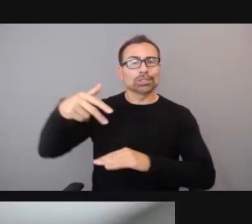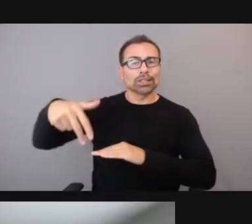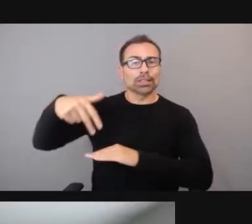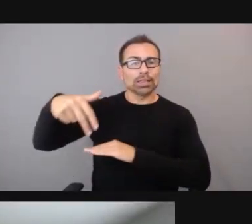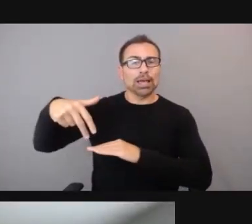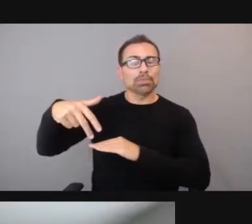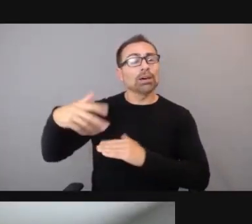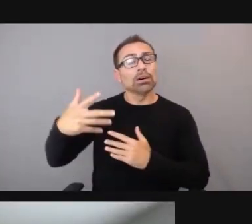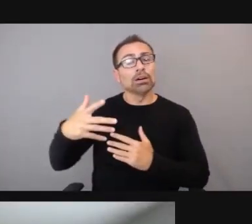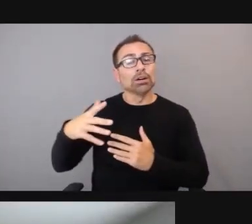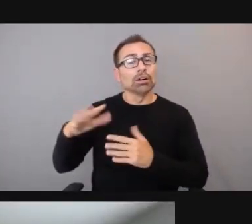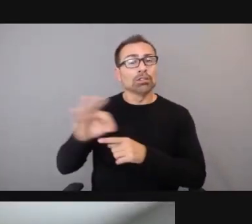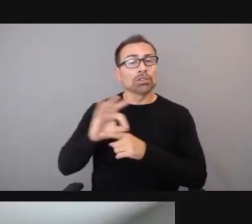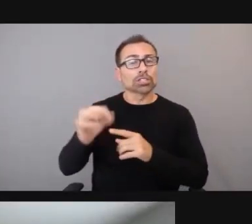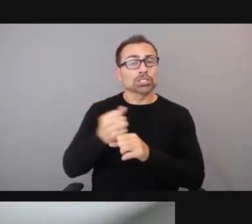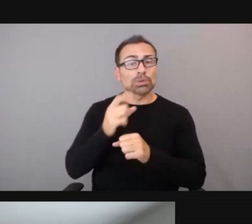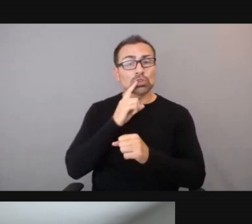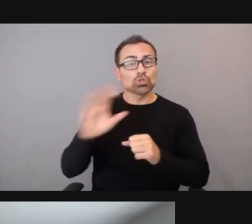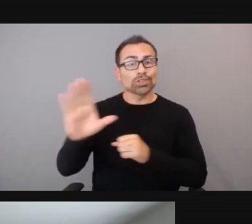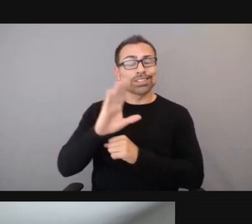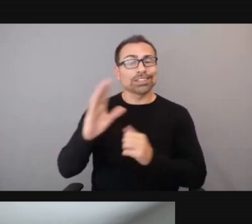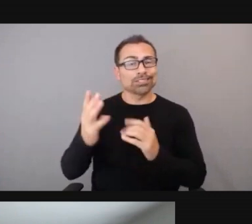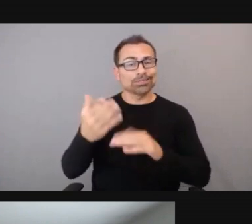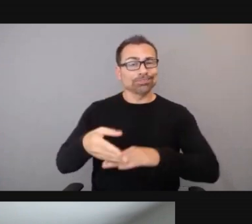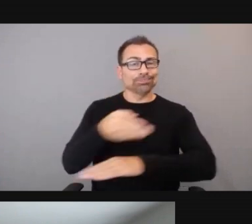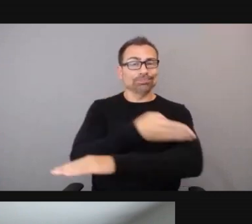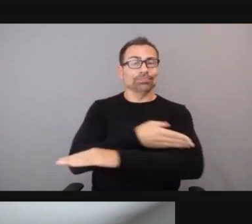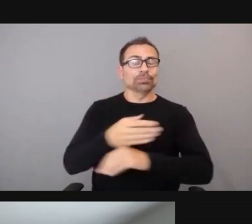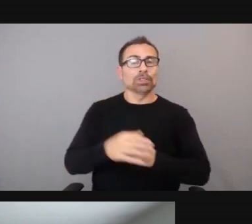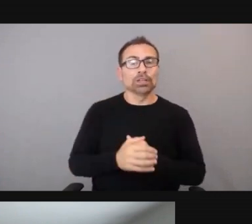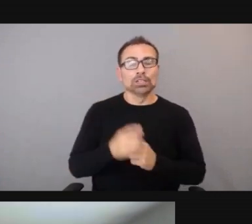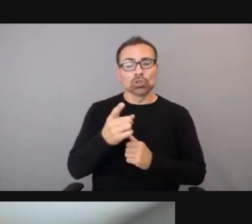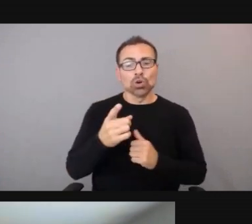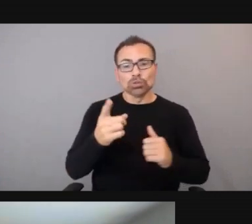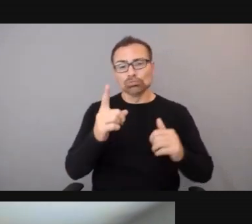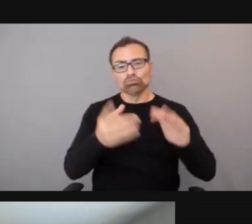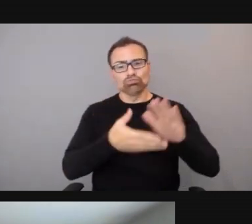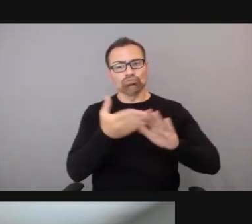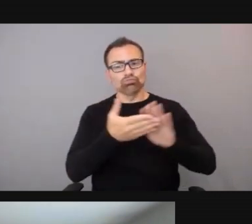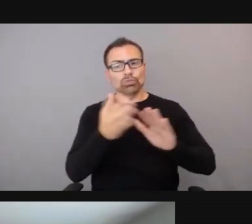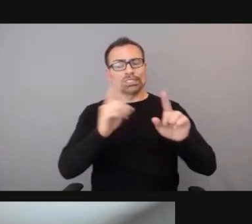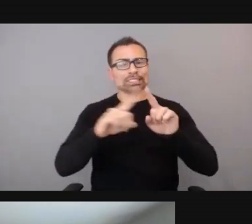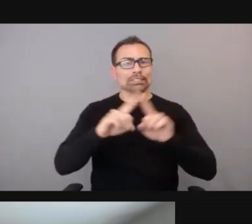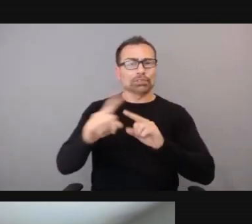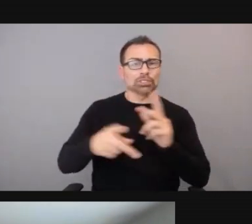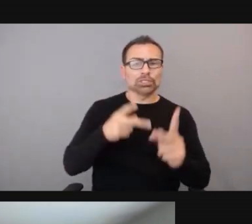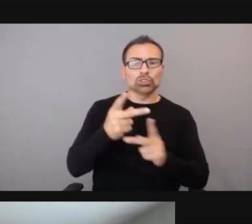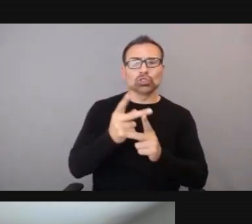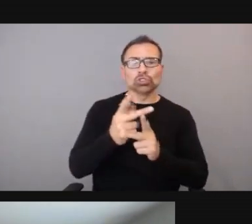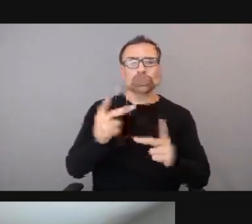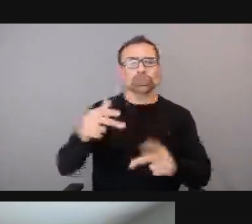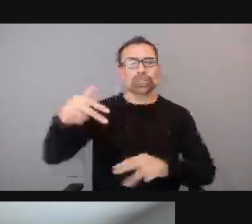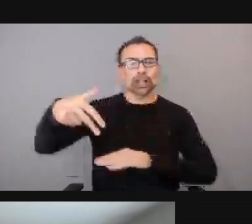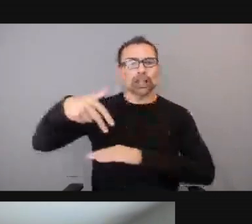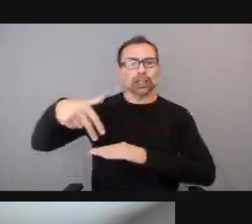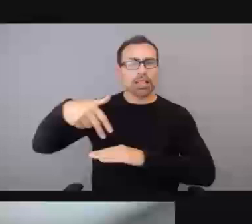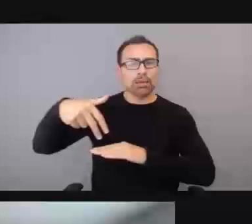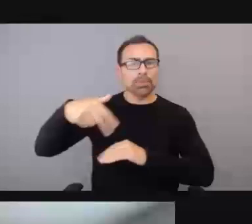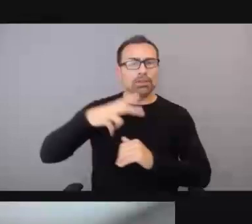So it runs different types of Lambda functions based on your workload and helps you zero in on